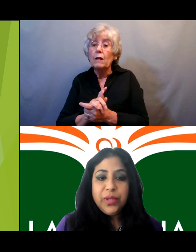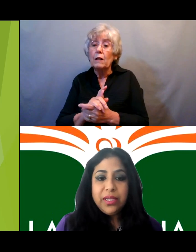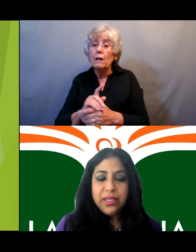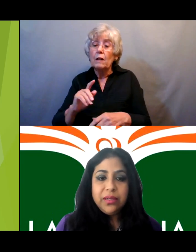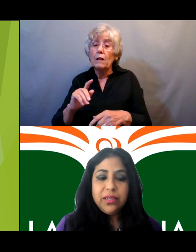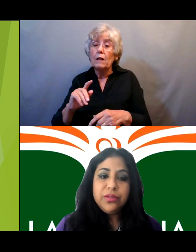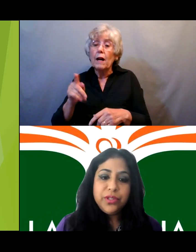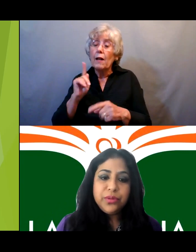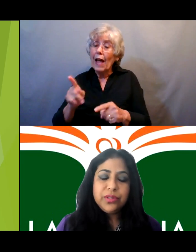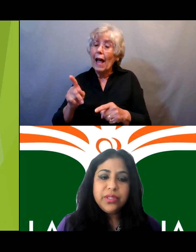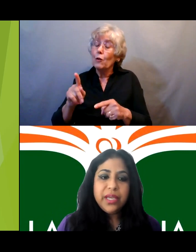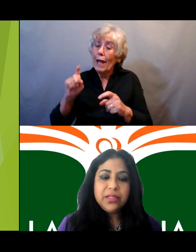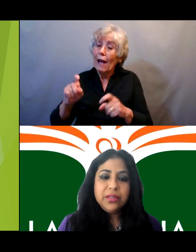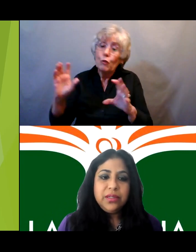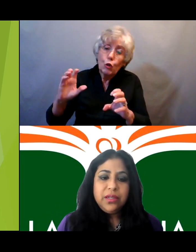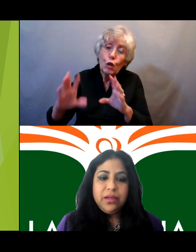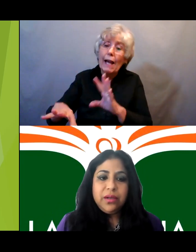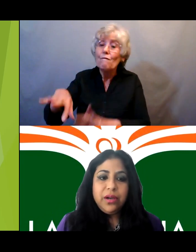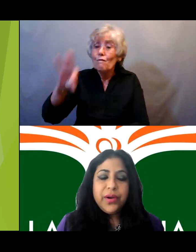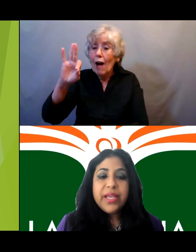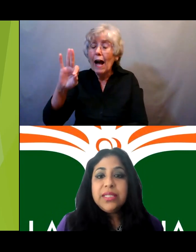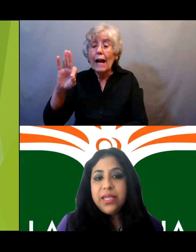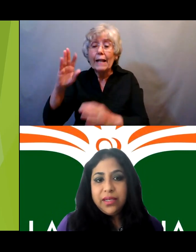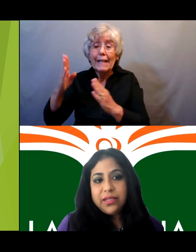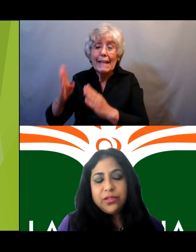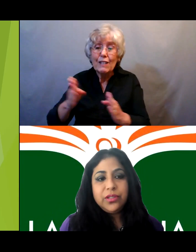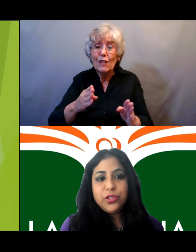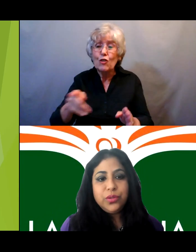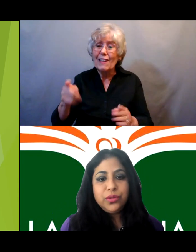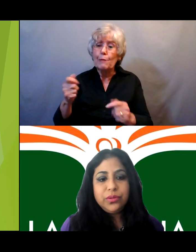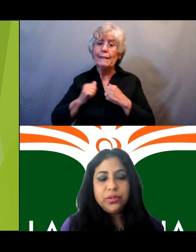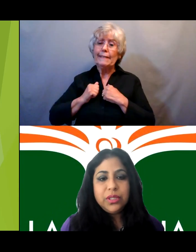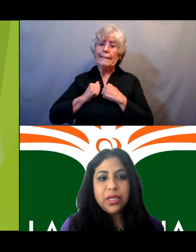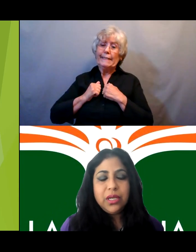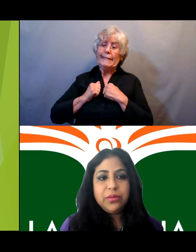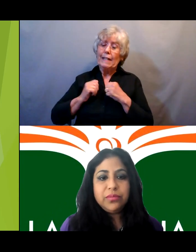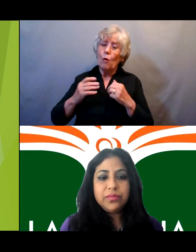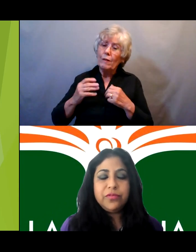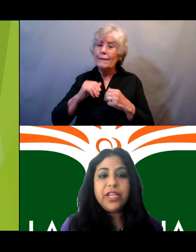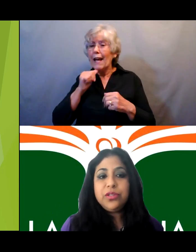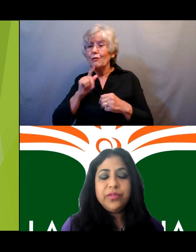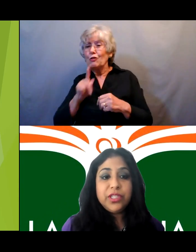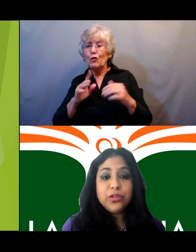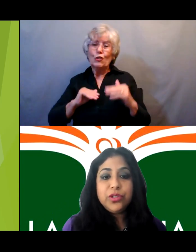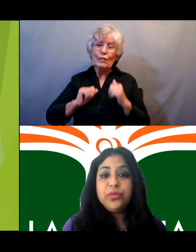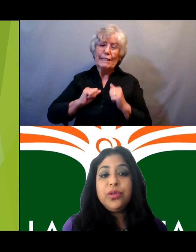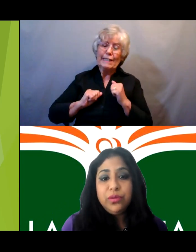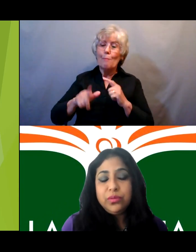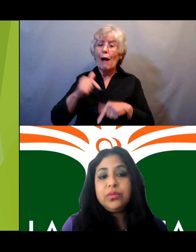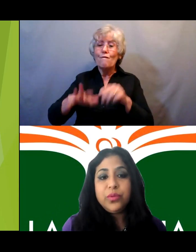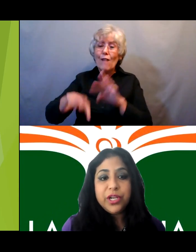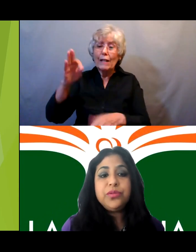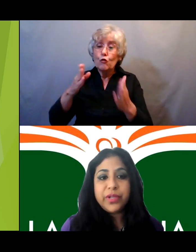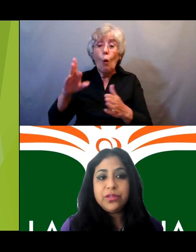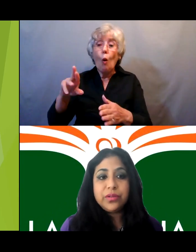and locating individuals that are hesitating to find services or don't